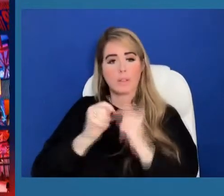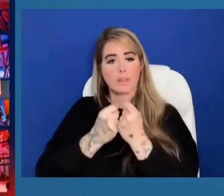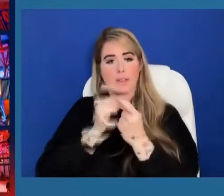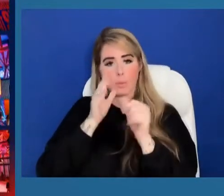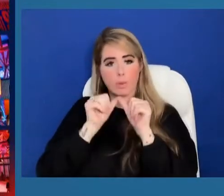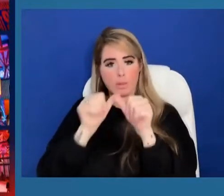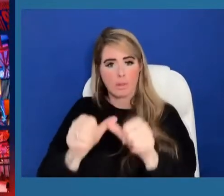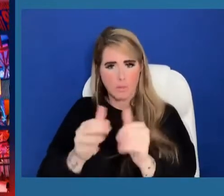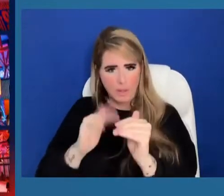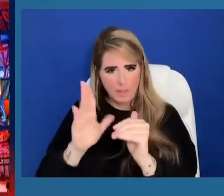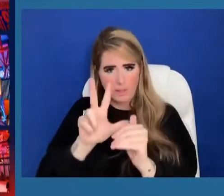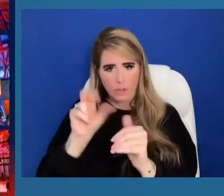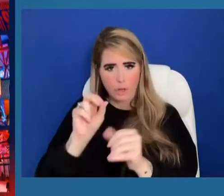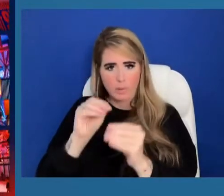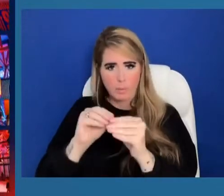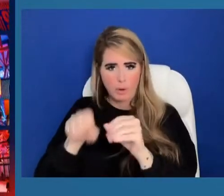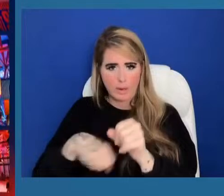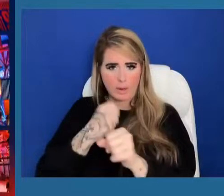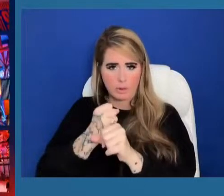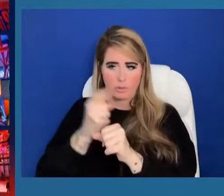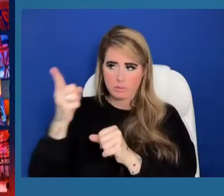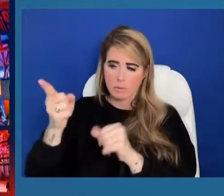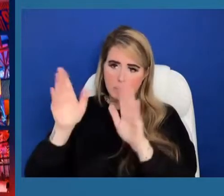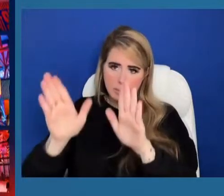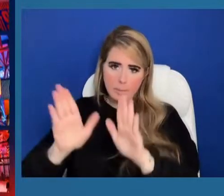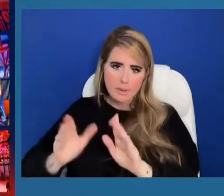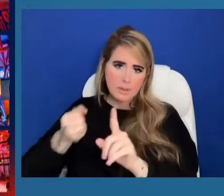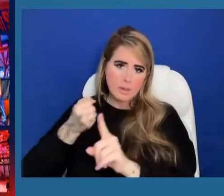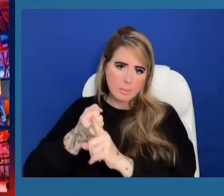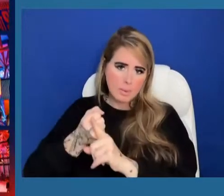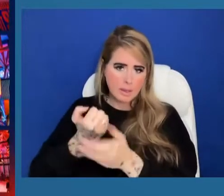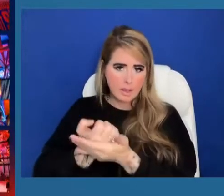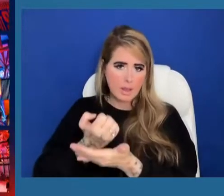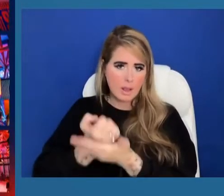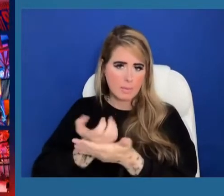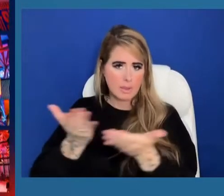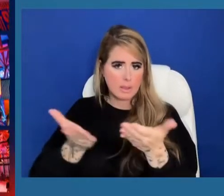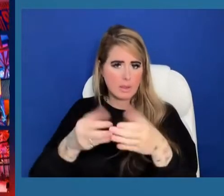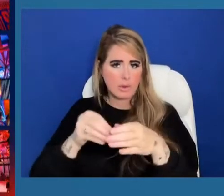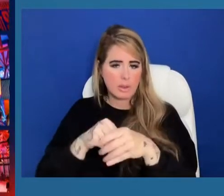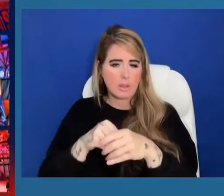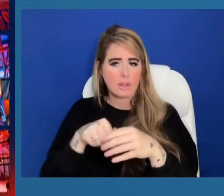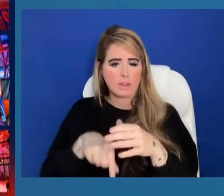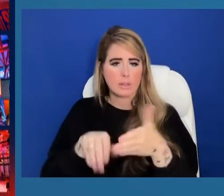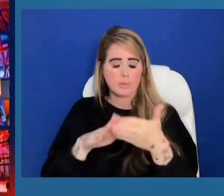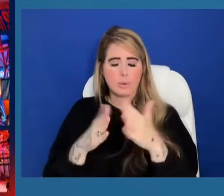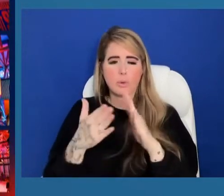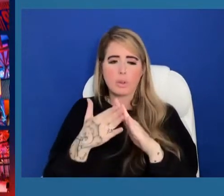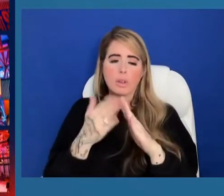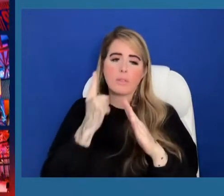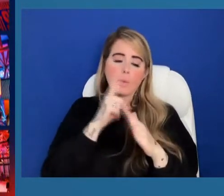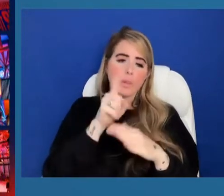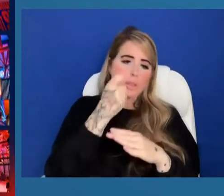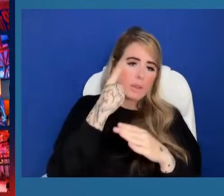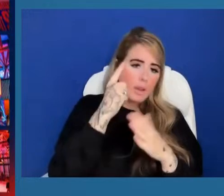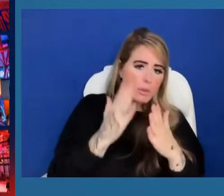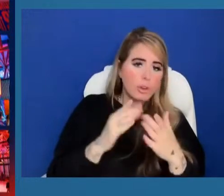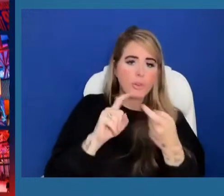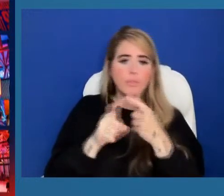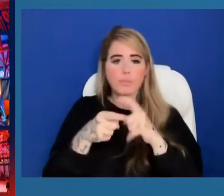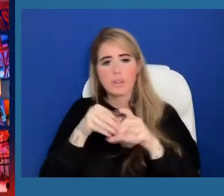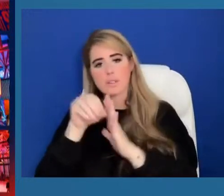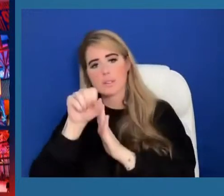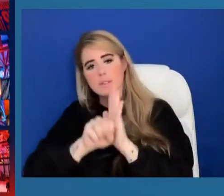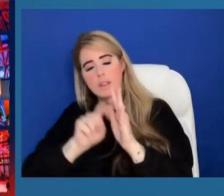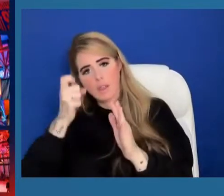had an incredible economic impact in our community. So to the governor and our friends in state government, thank you for your commitment to